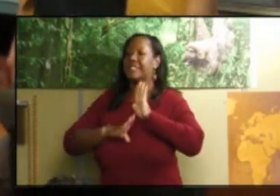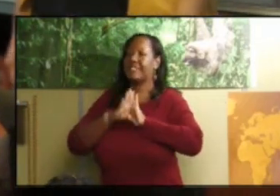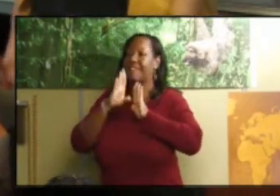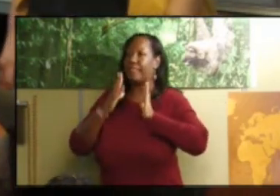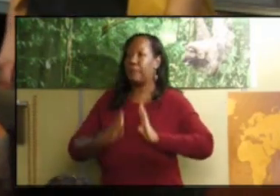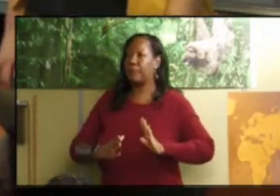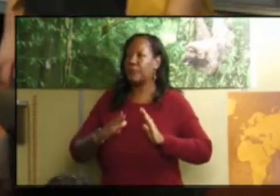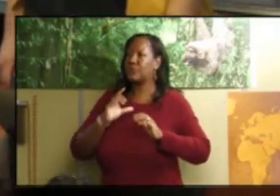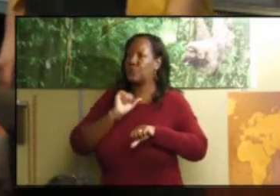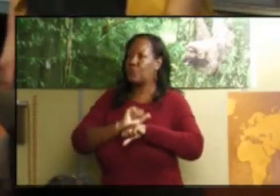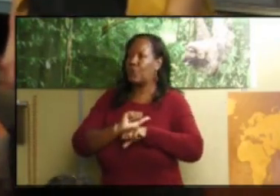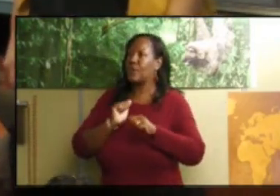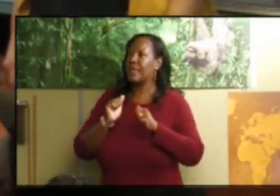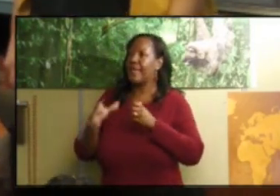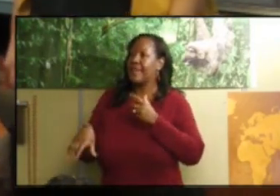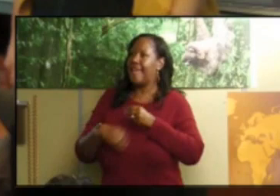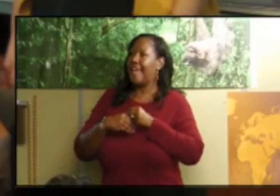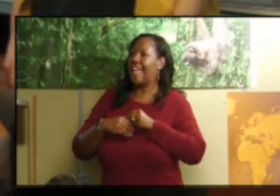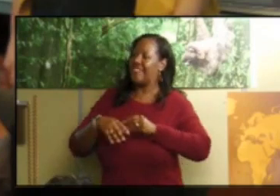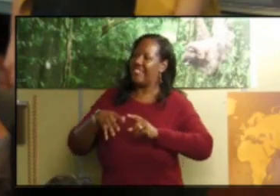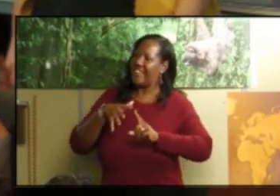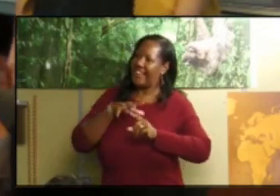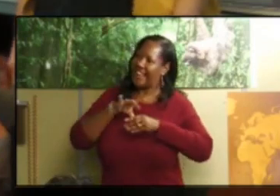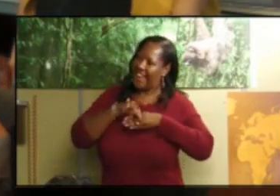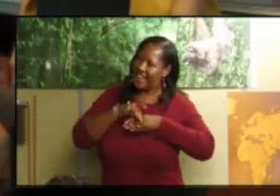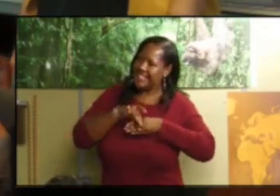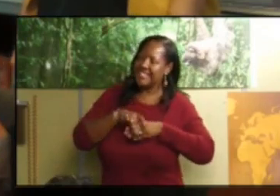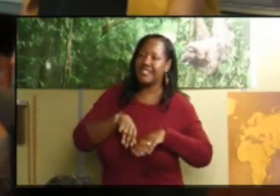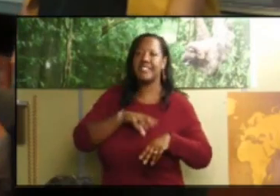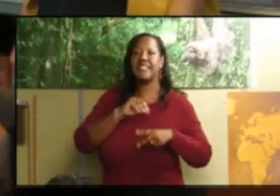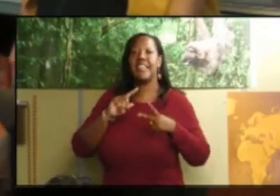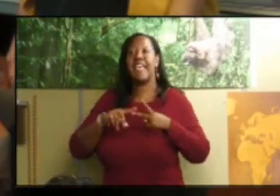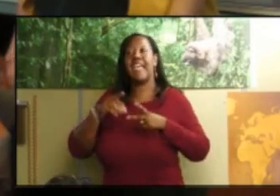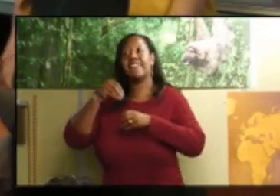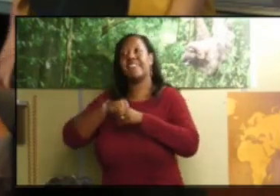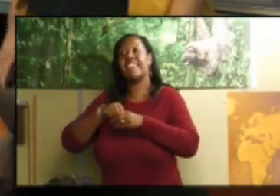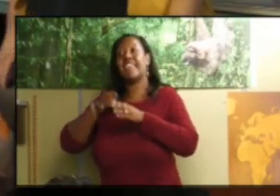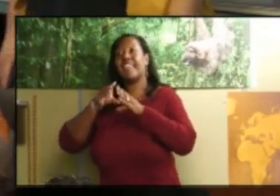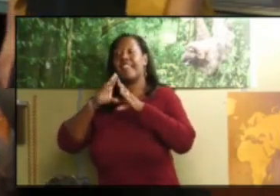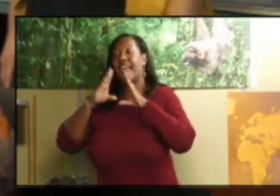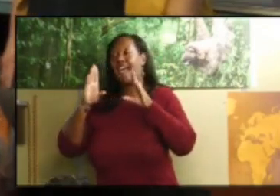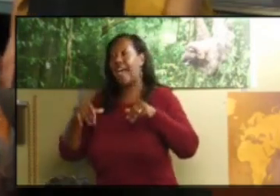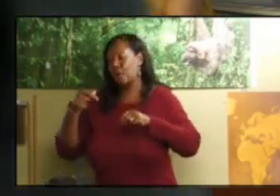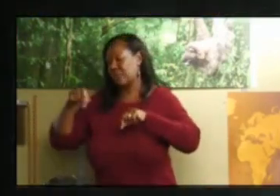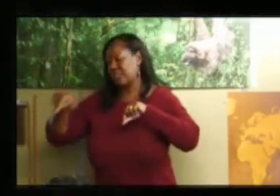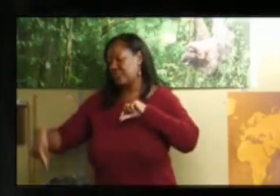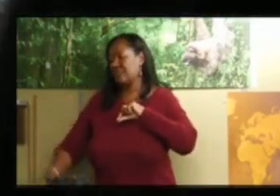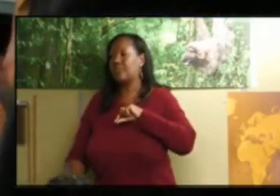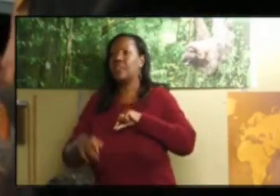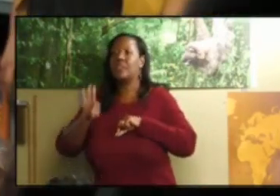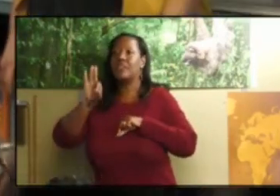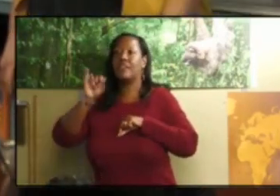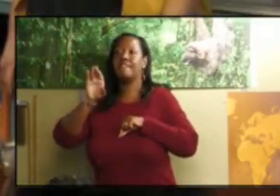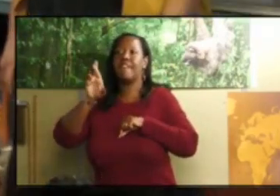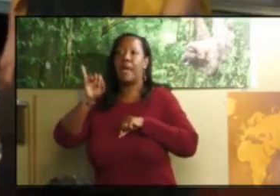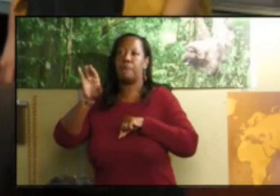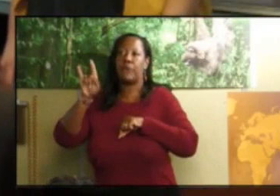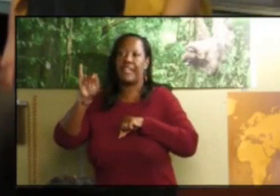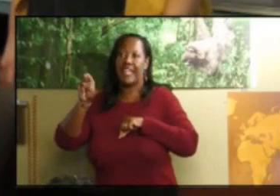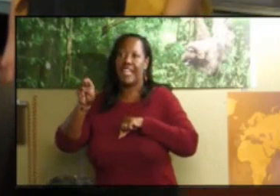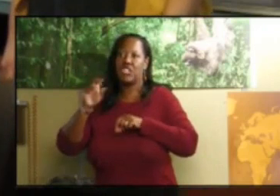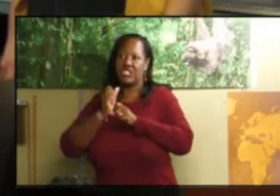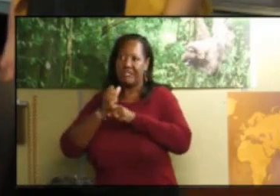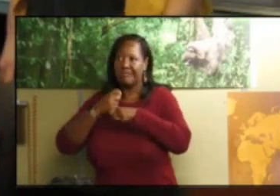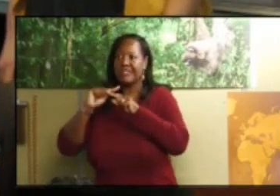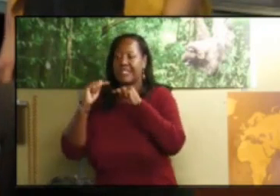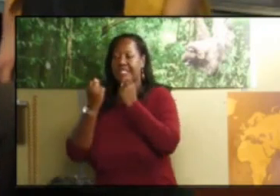the content side. And we also work with our in-house fabrication team and our in-house graphic production team. Our